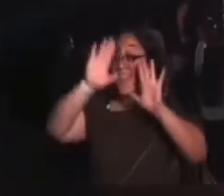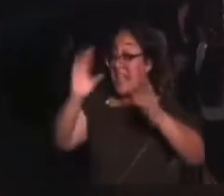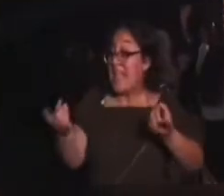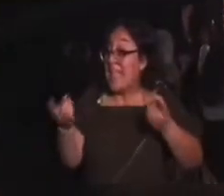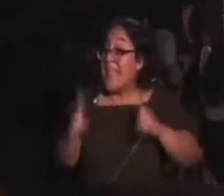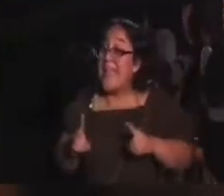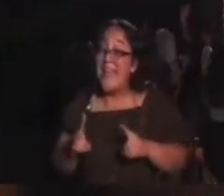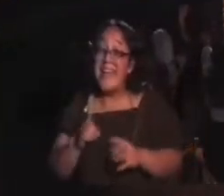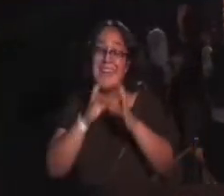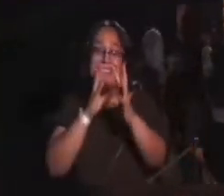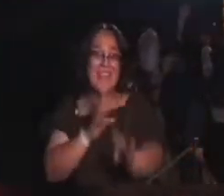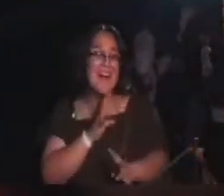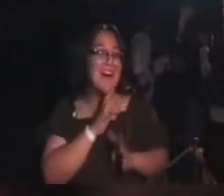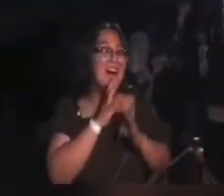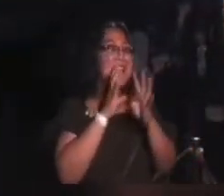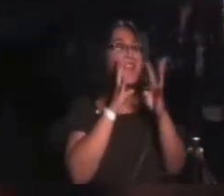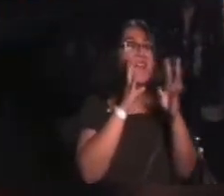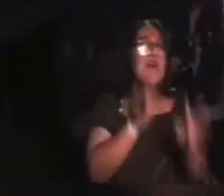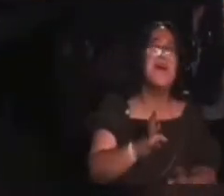take place.